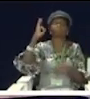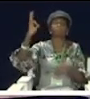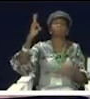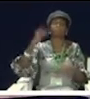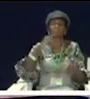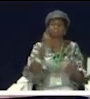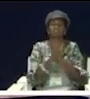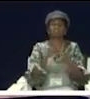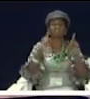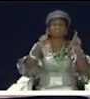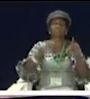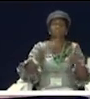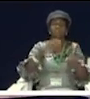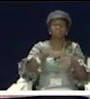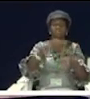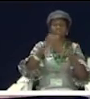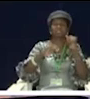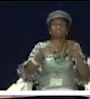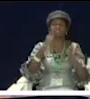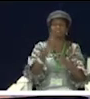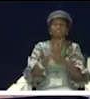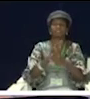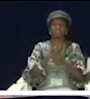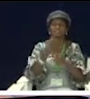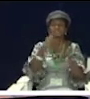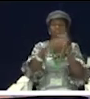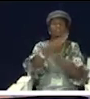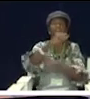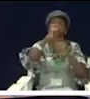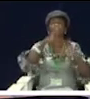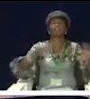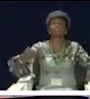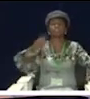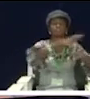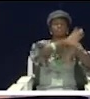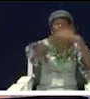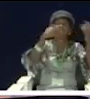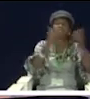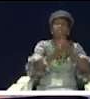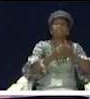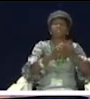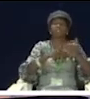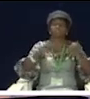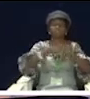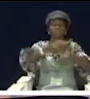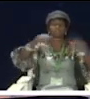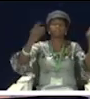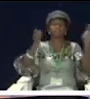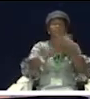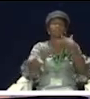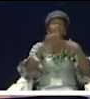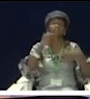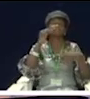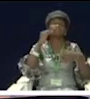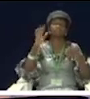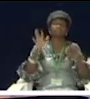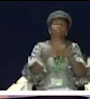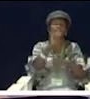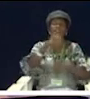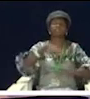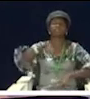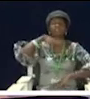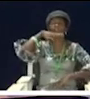will just come at the end and just say, God bless you all, and you will go home fully